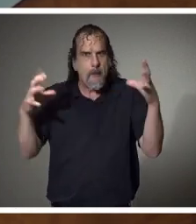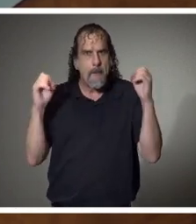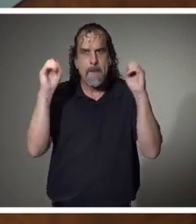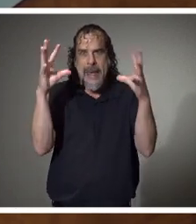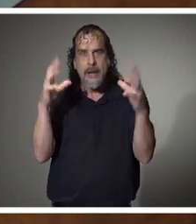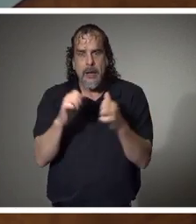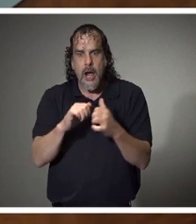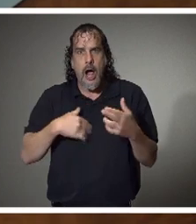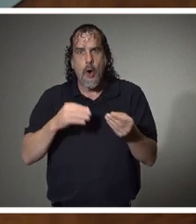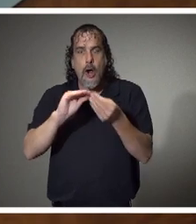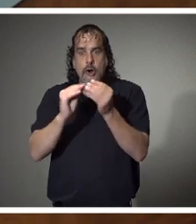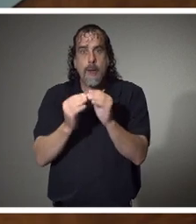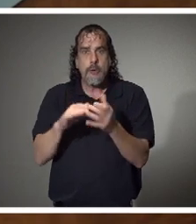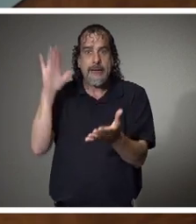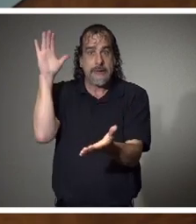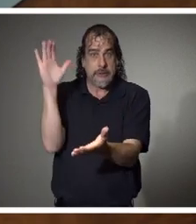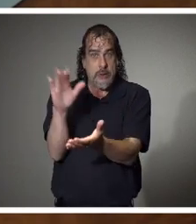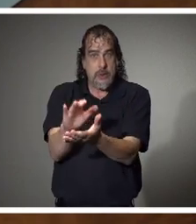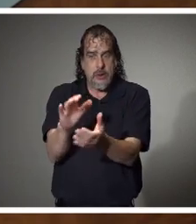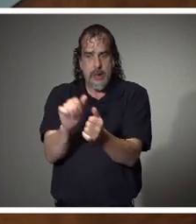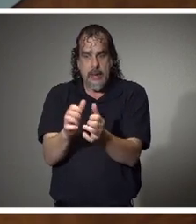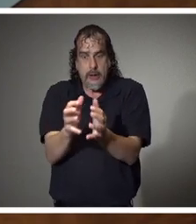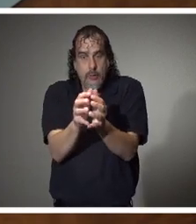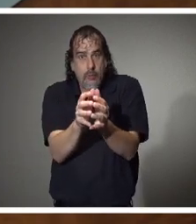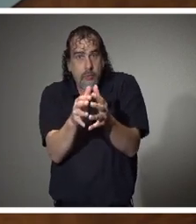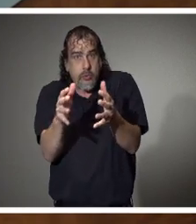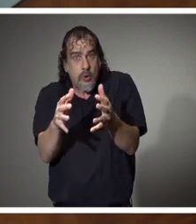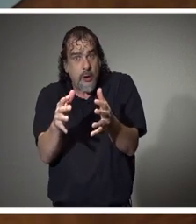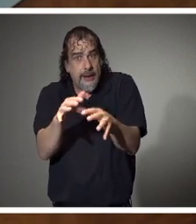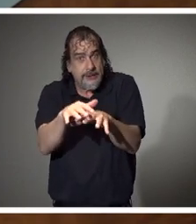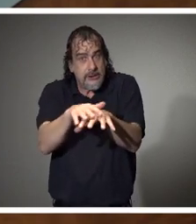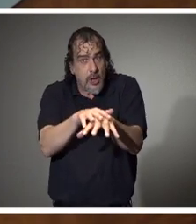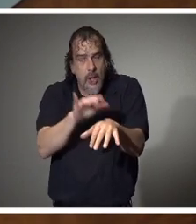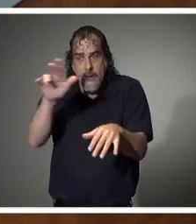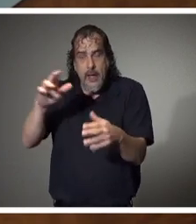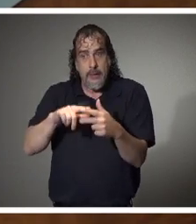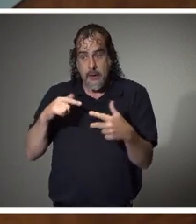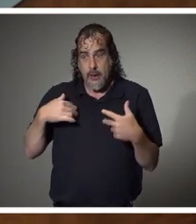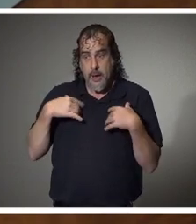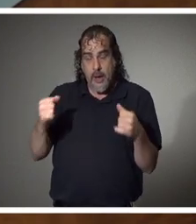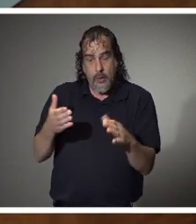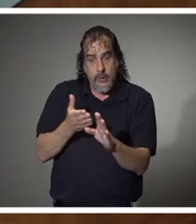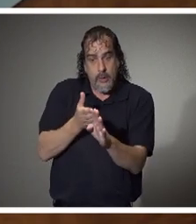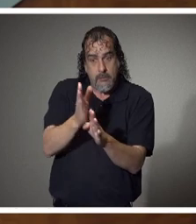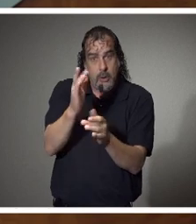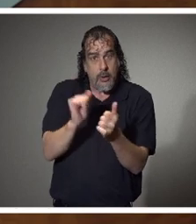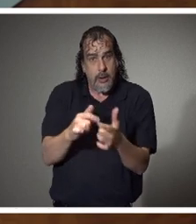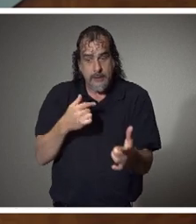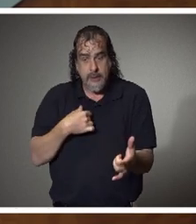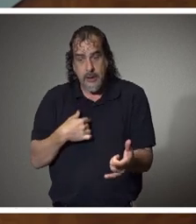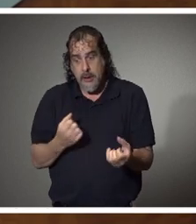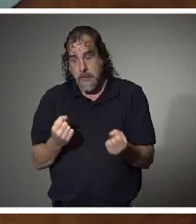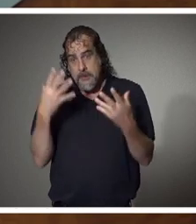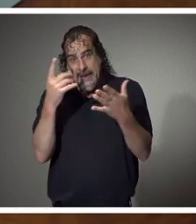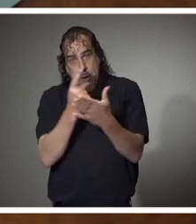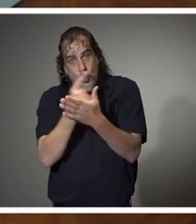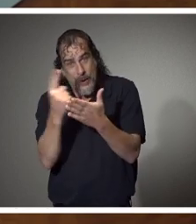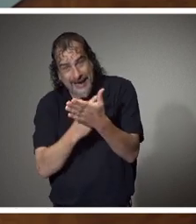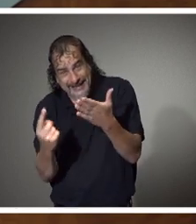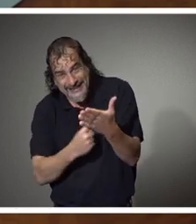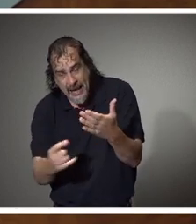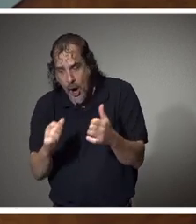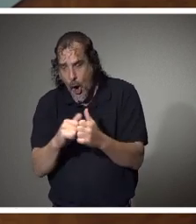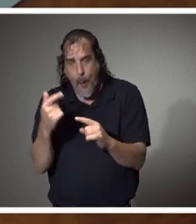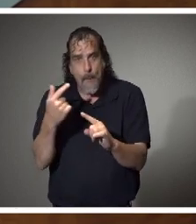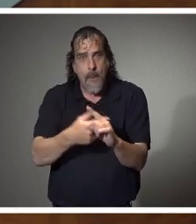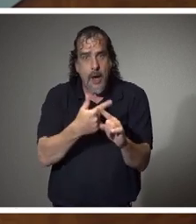low, and our growth is so slow that our health experts say it may take many weeks or months to see the number of